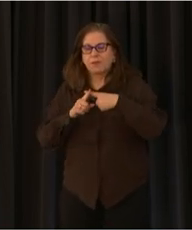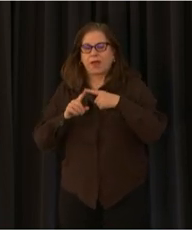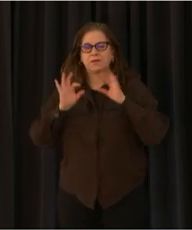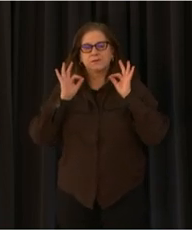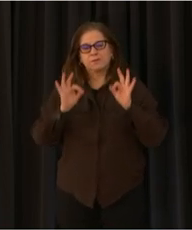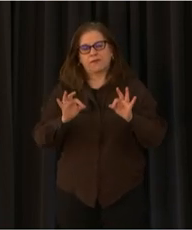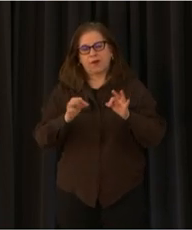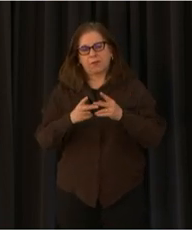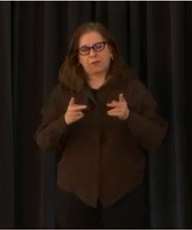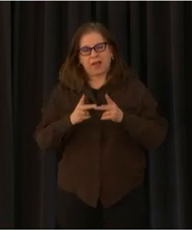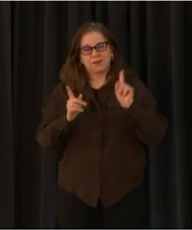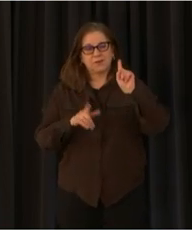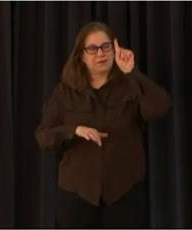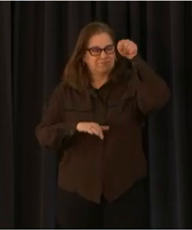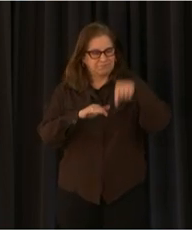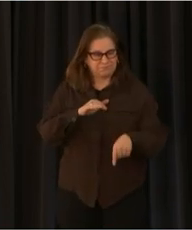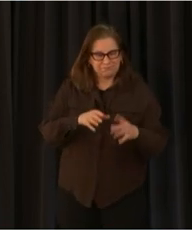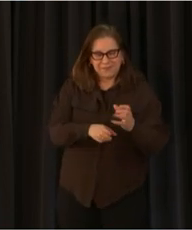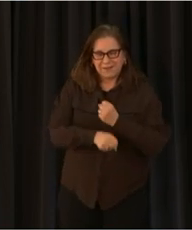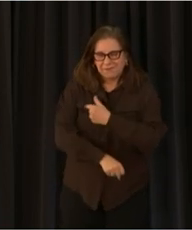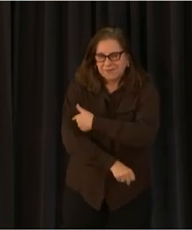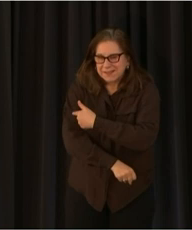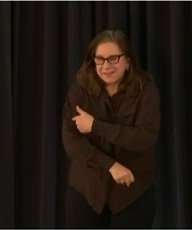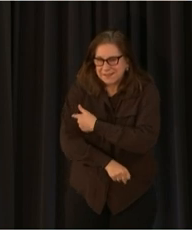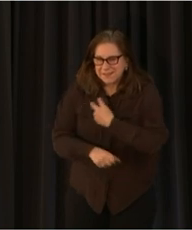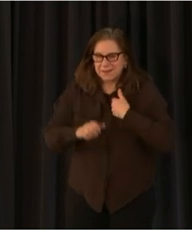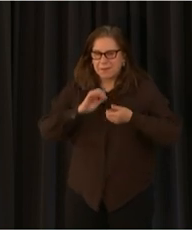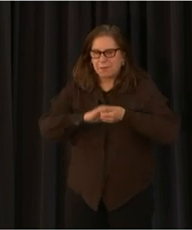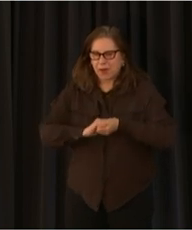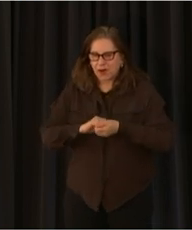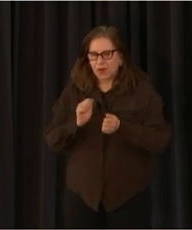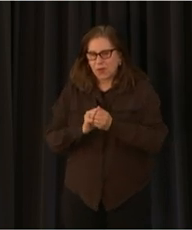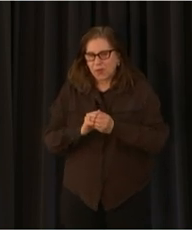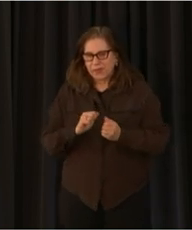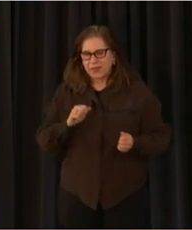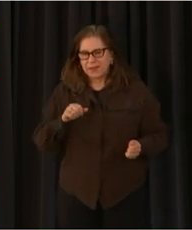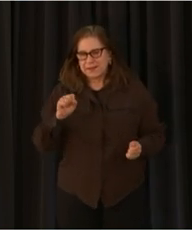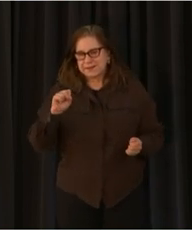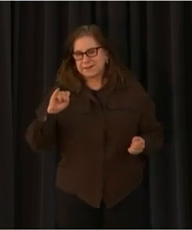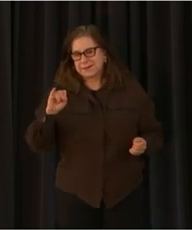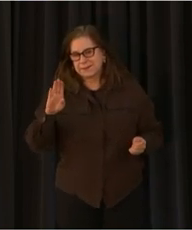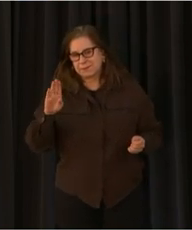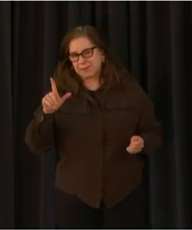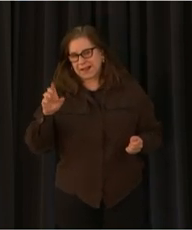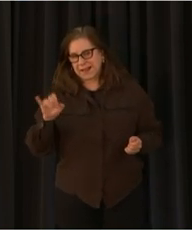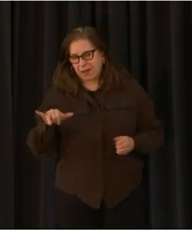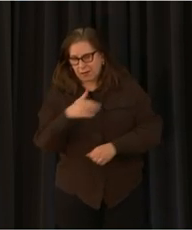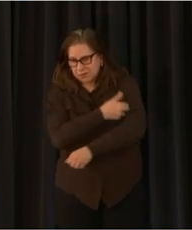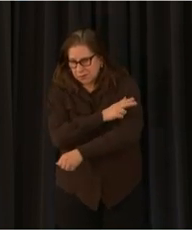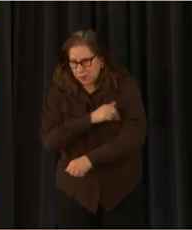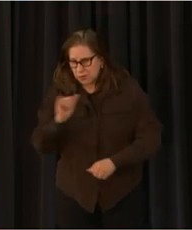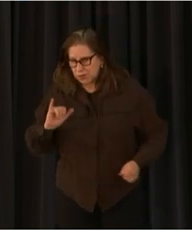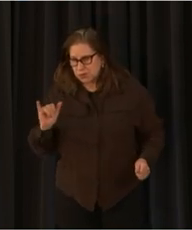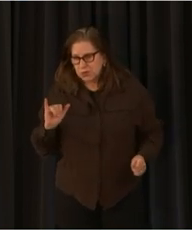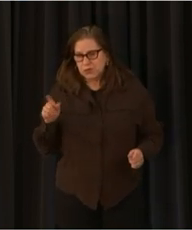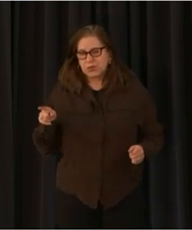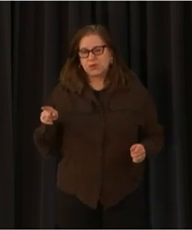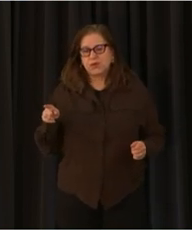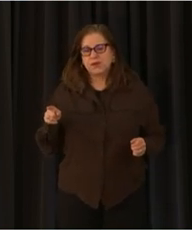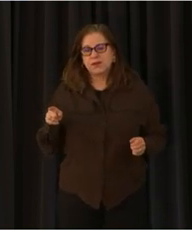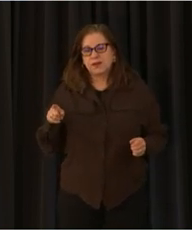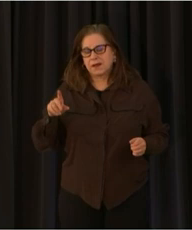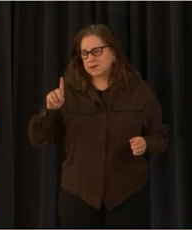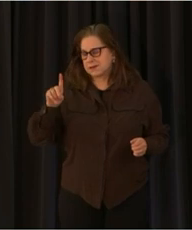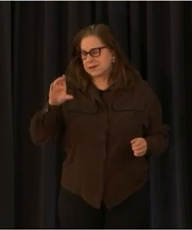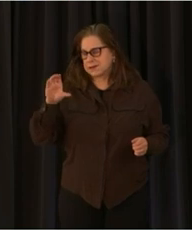other qualifying seniors. And I believe this is a partnership with Sibley Hospital at DCHA. So